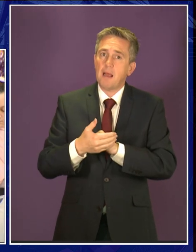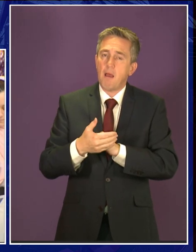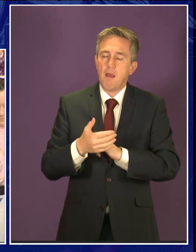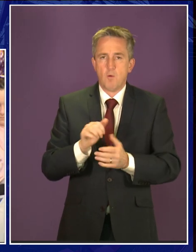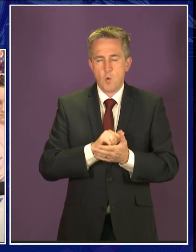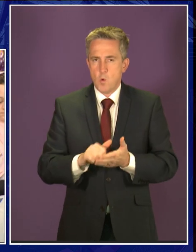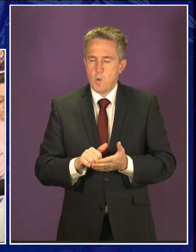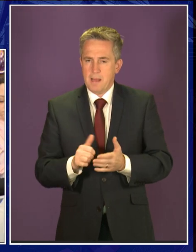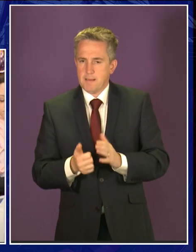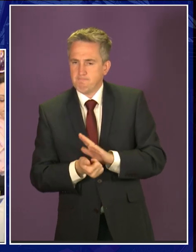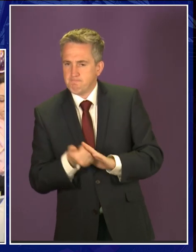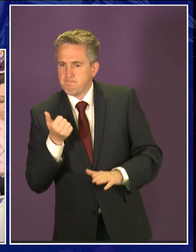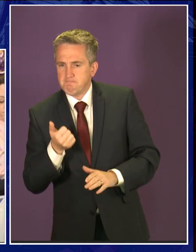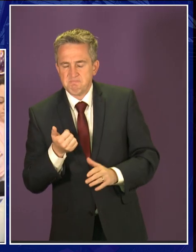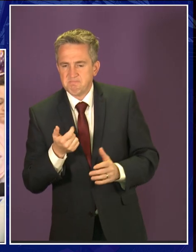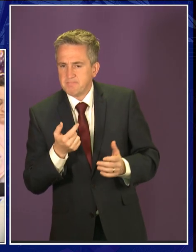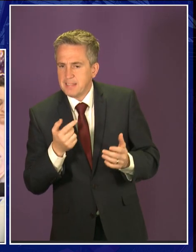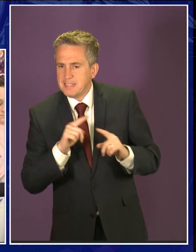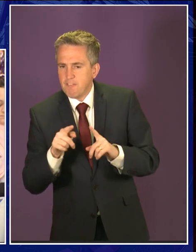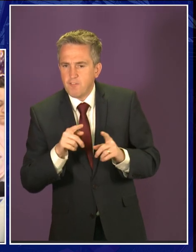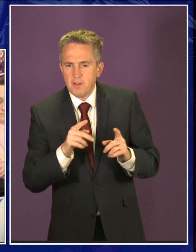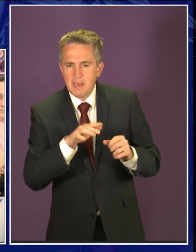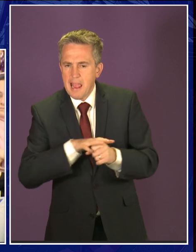scarcity, which is not exactly,